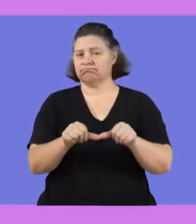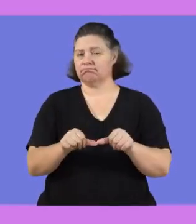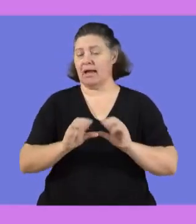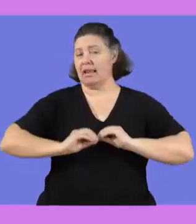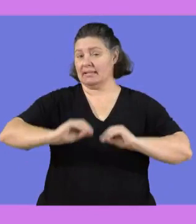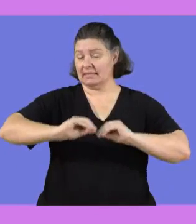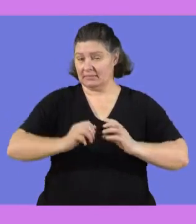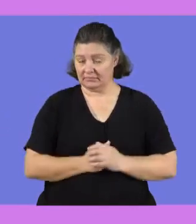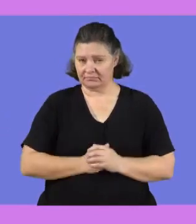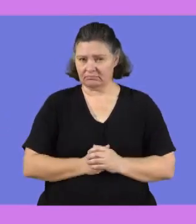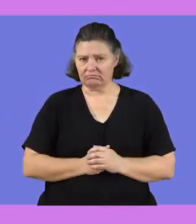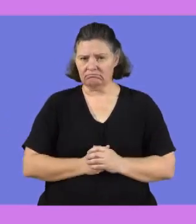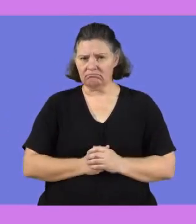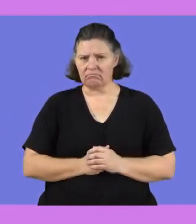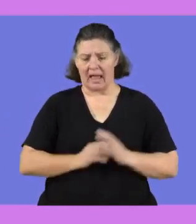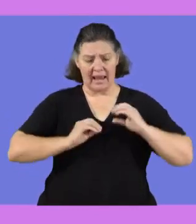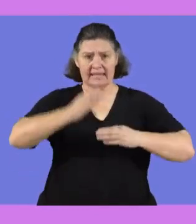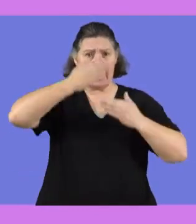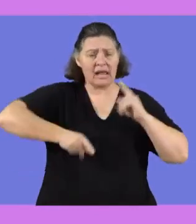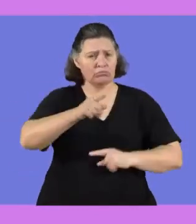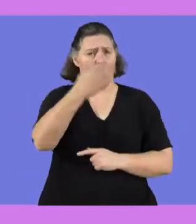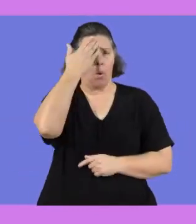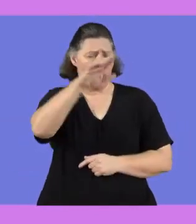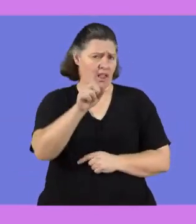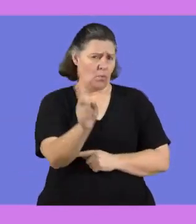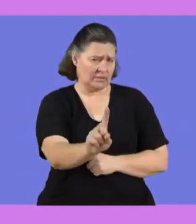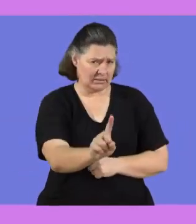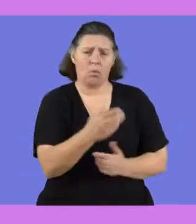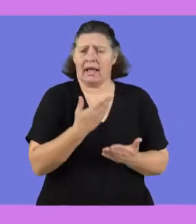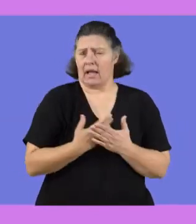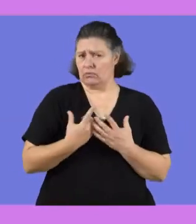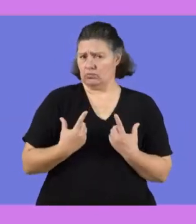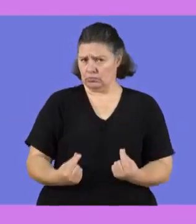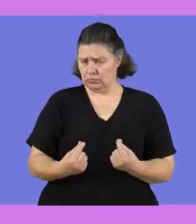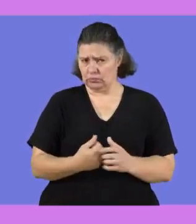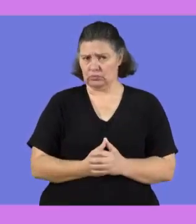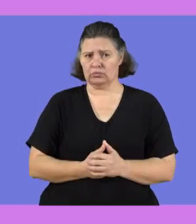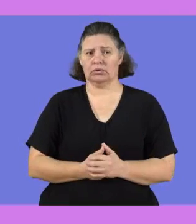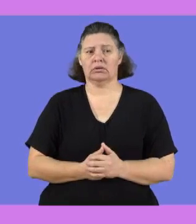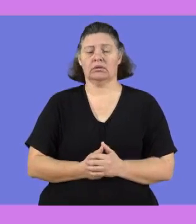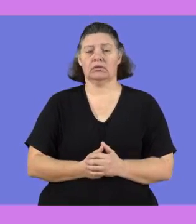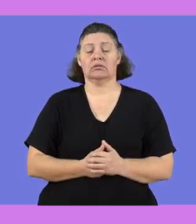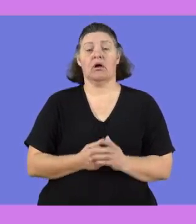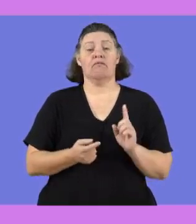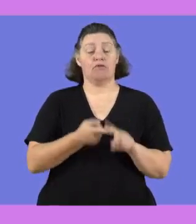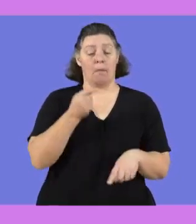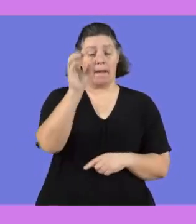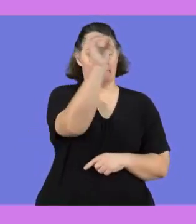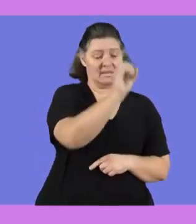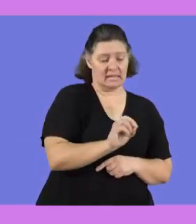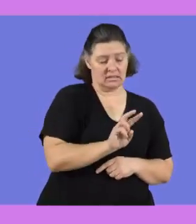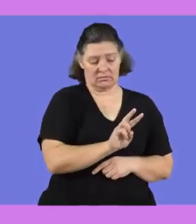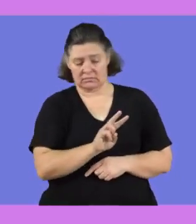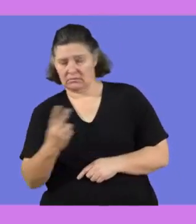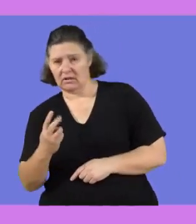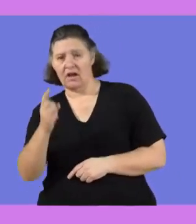lesson. By the end of this lesson, you must be able to convert from